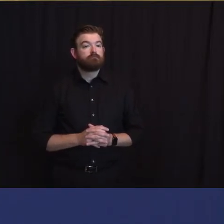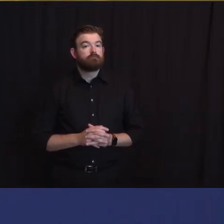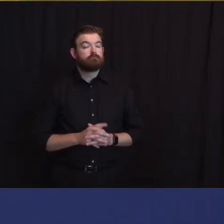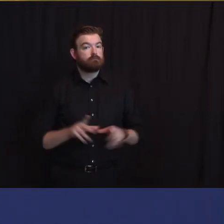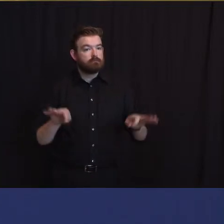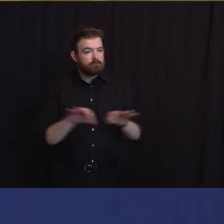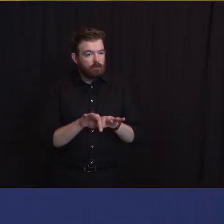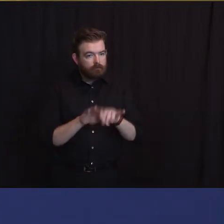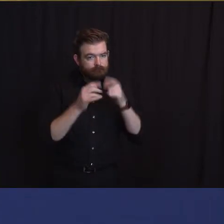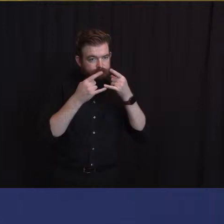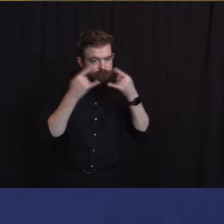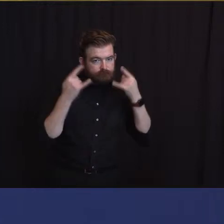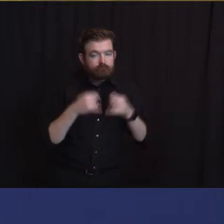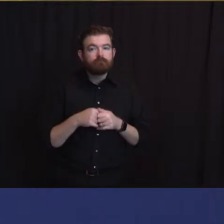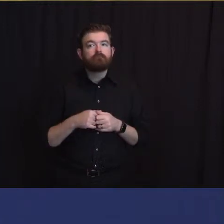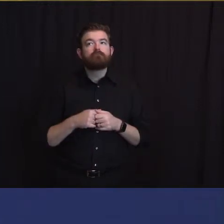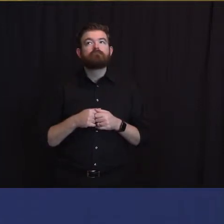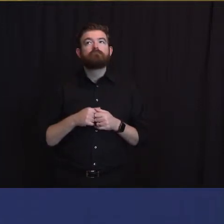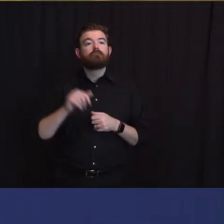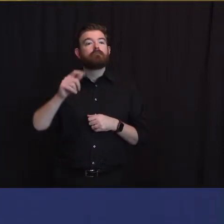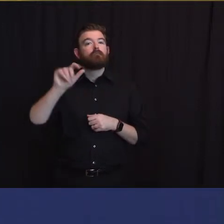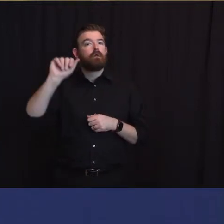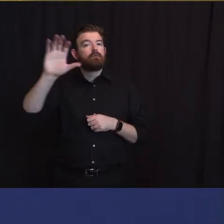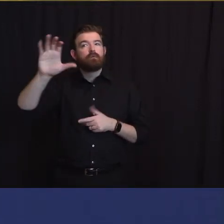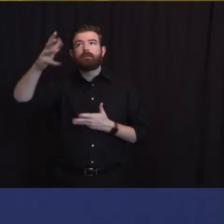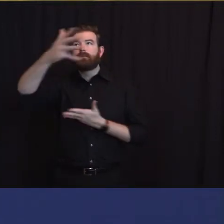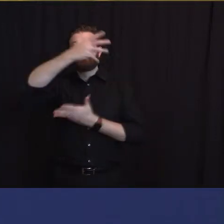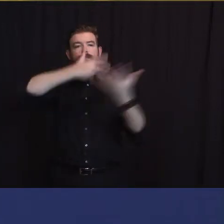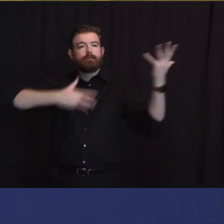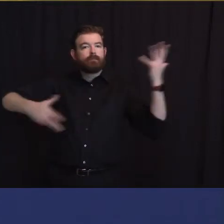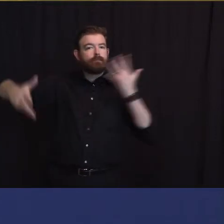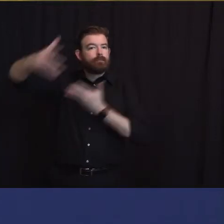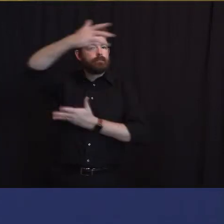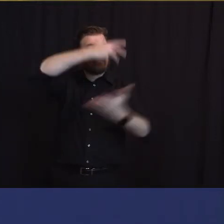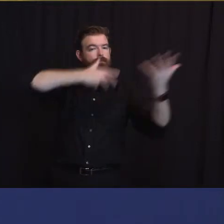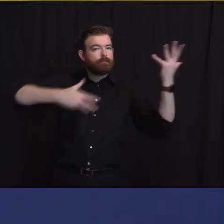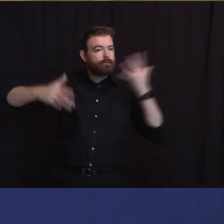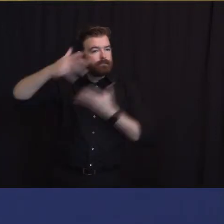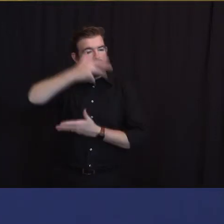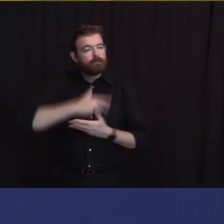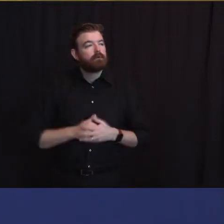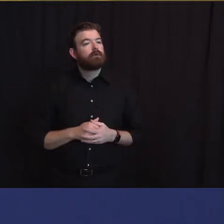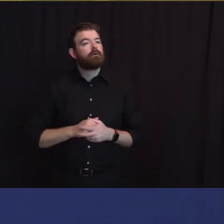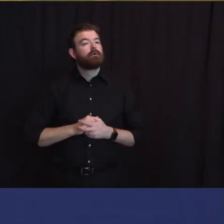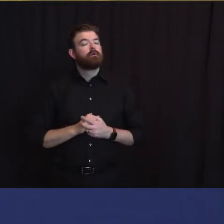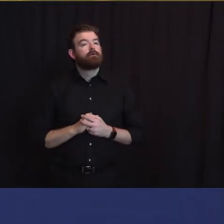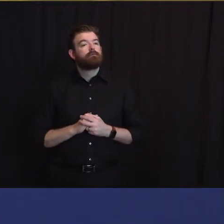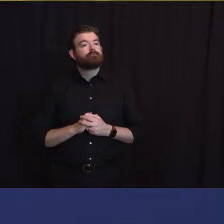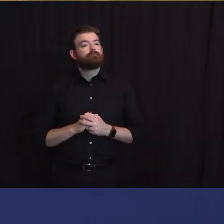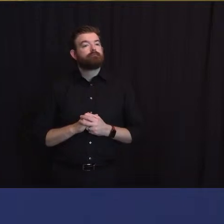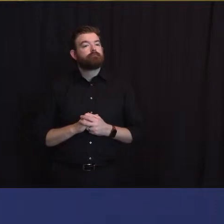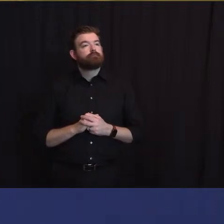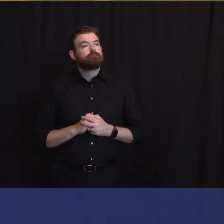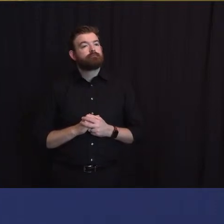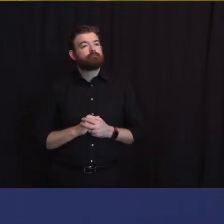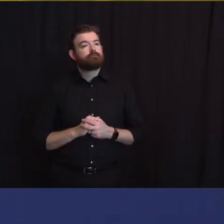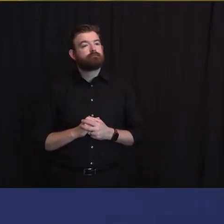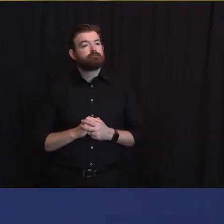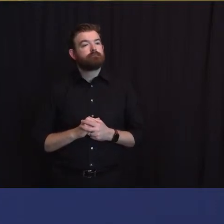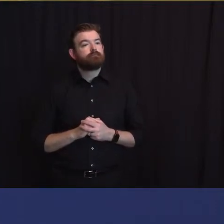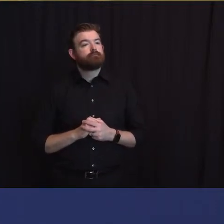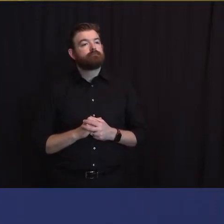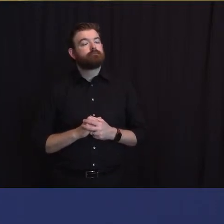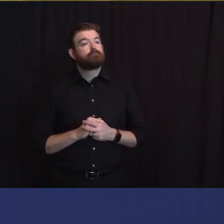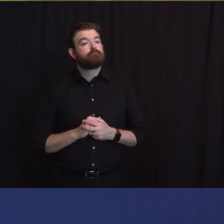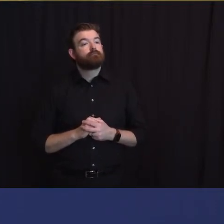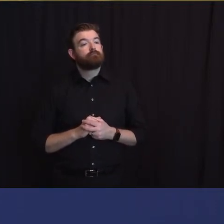social distancing. You can turn, if the science suggests, you can turn your mask guidance on a dime because it's